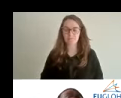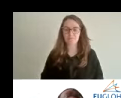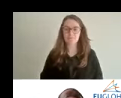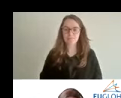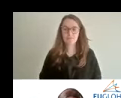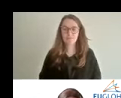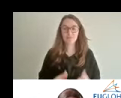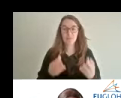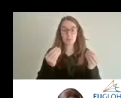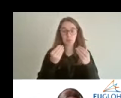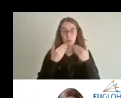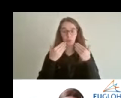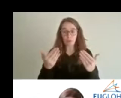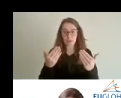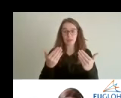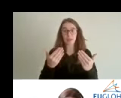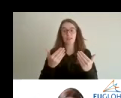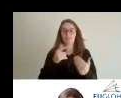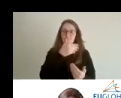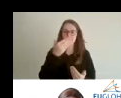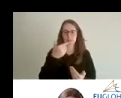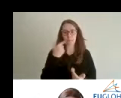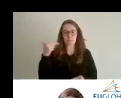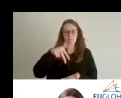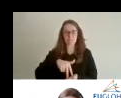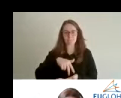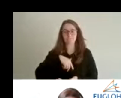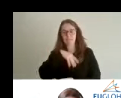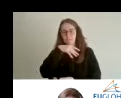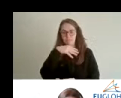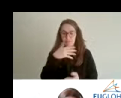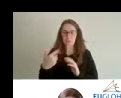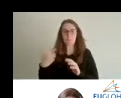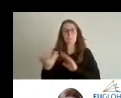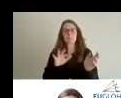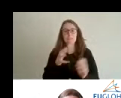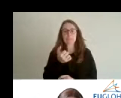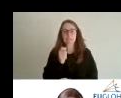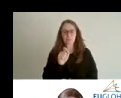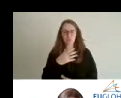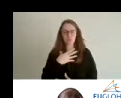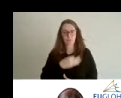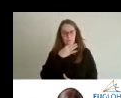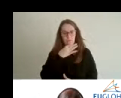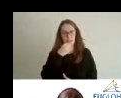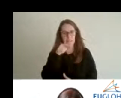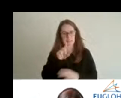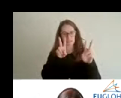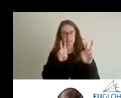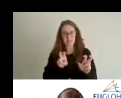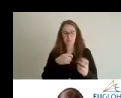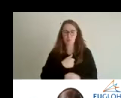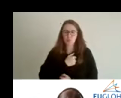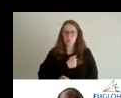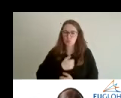thank you so much for asking me to come here, and in 15 minutes I'm going to try to talk about this, and I'm so sorry if it's